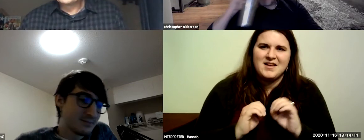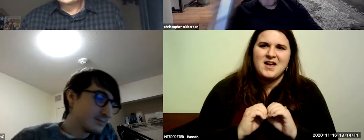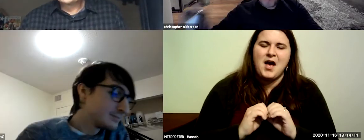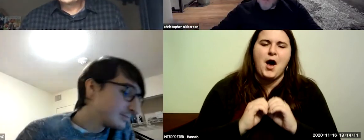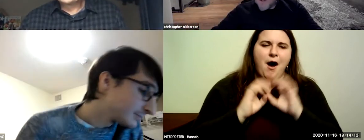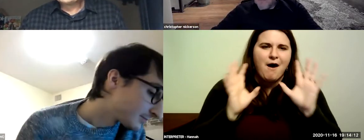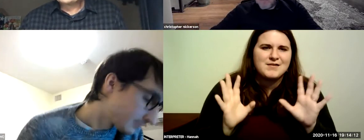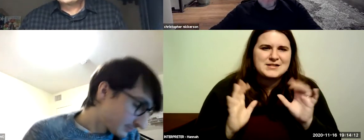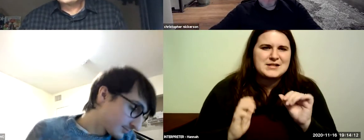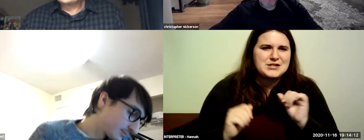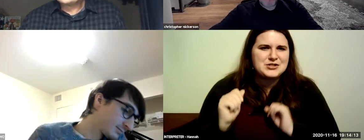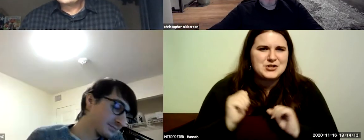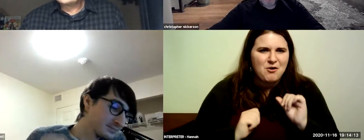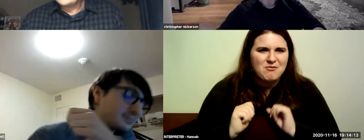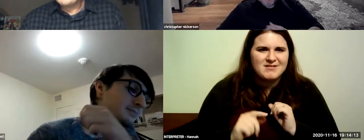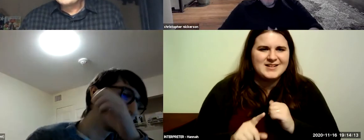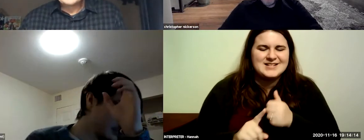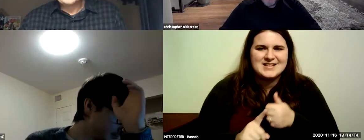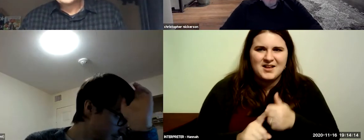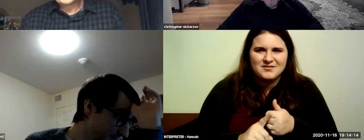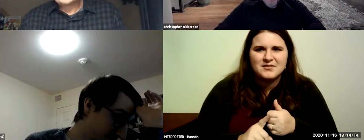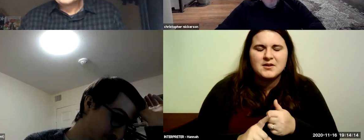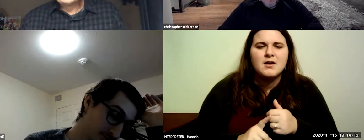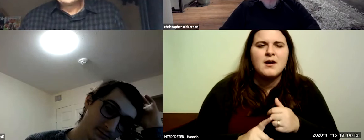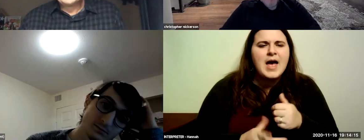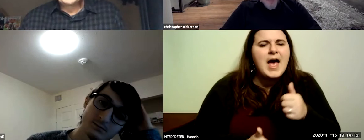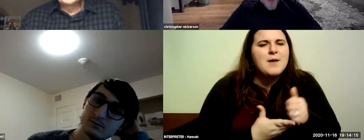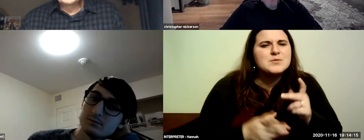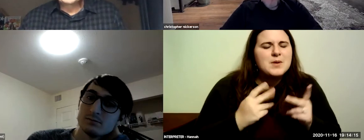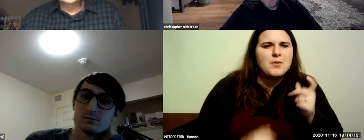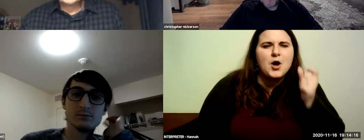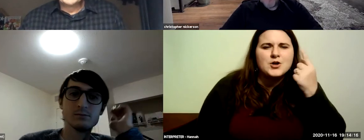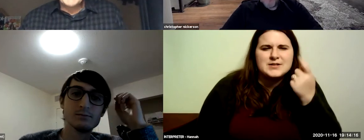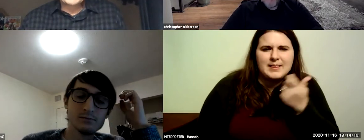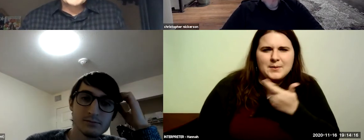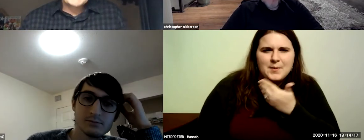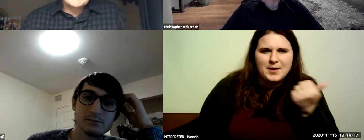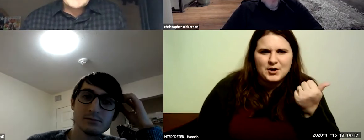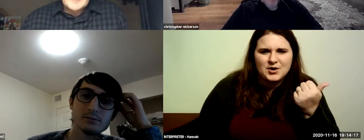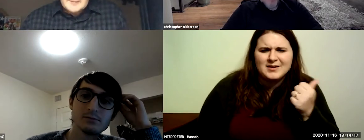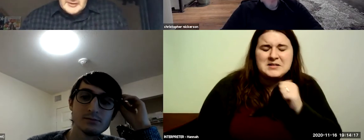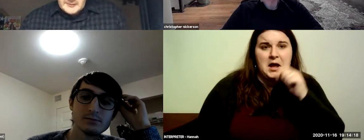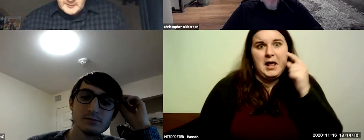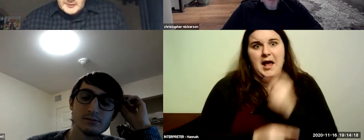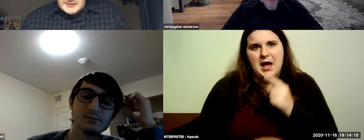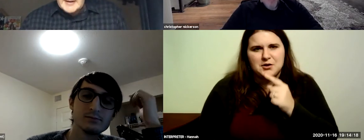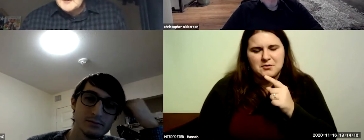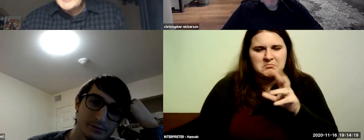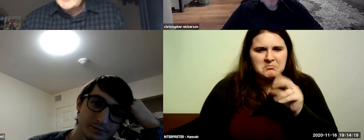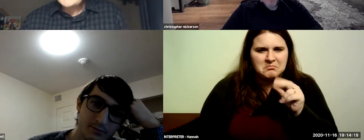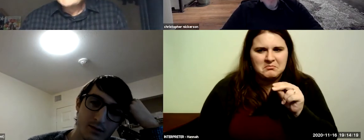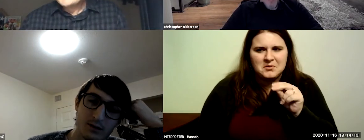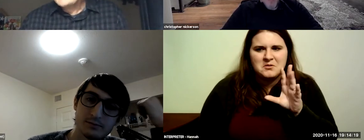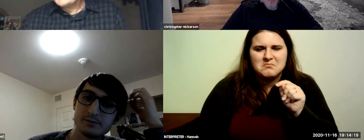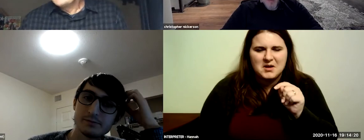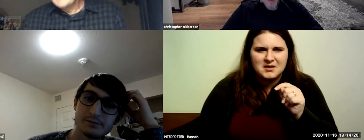many obviously that we've seen, but it does at least open the eyes, right? I mean, even if it's accurate, I think, you know, we look at it, we're